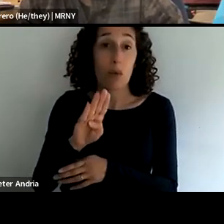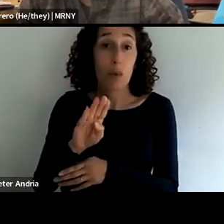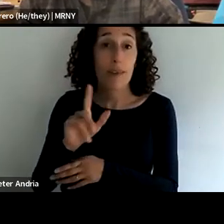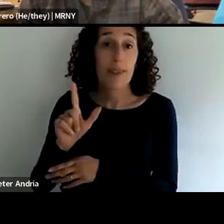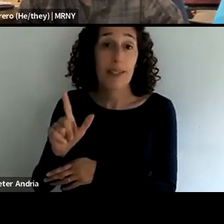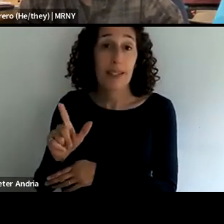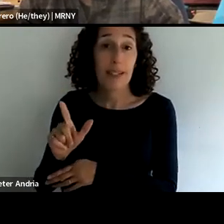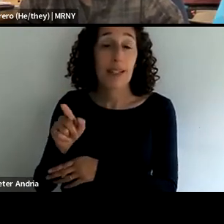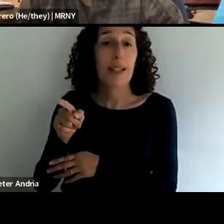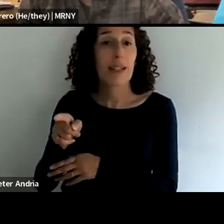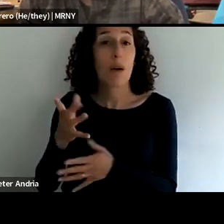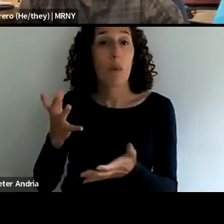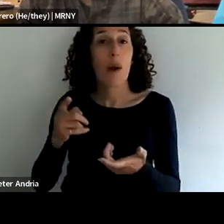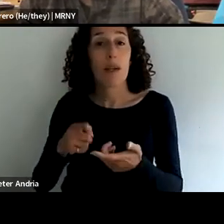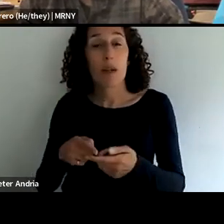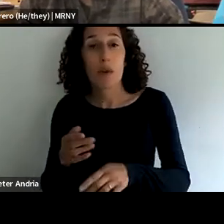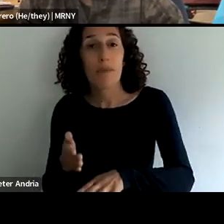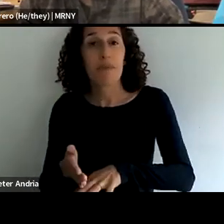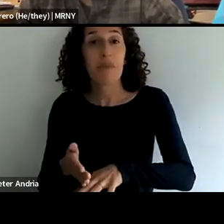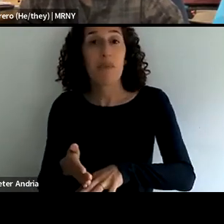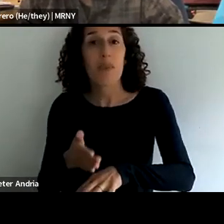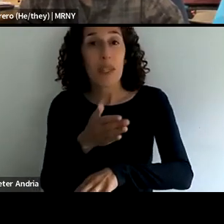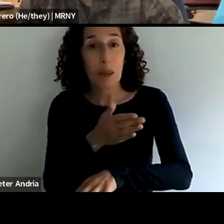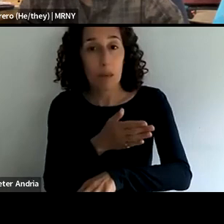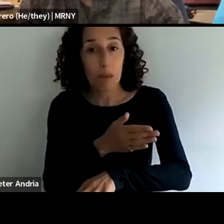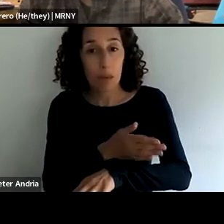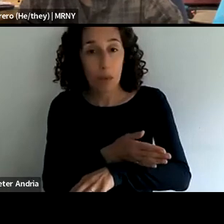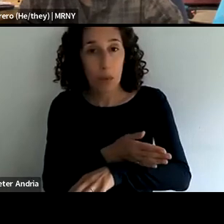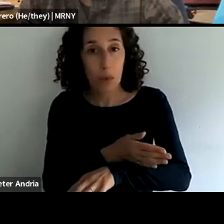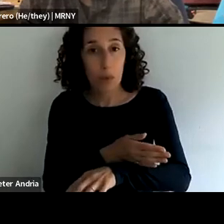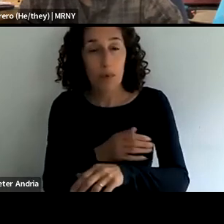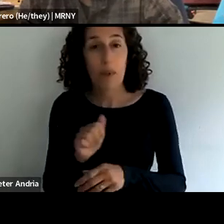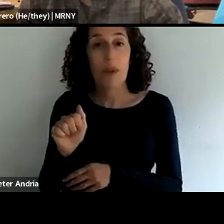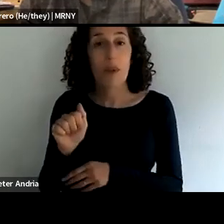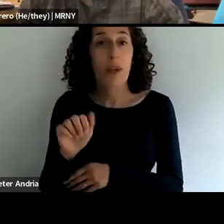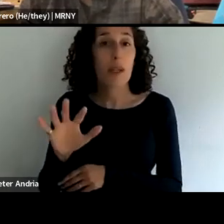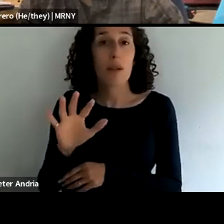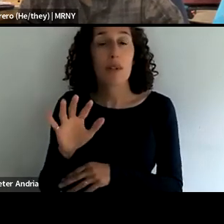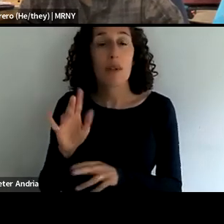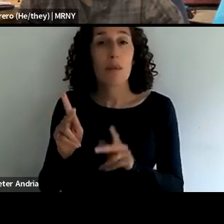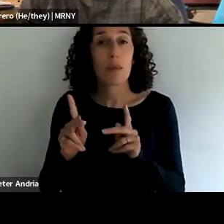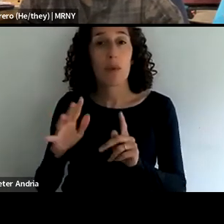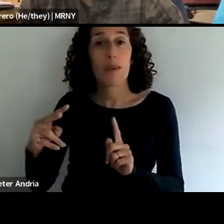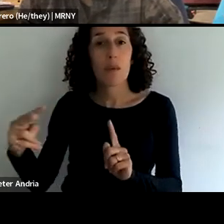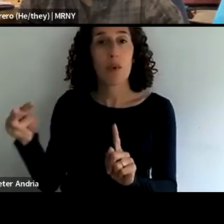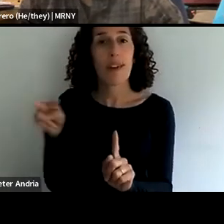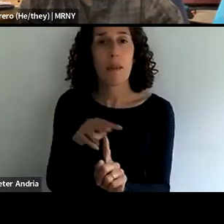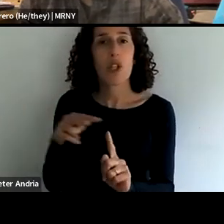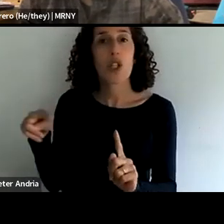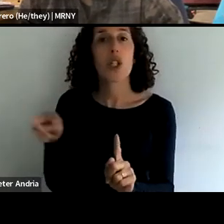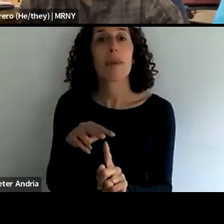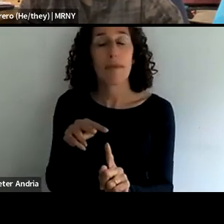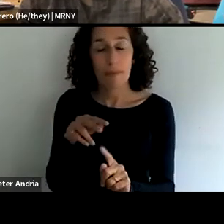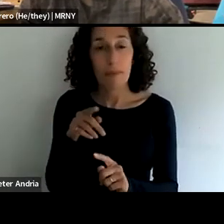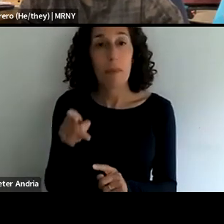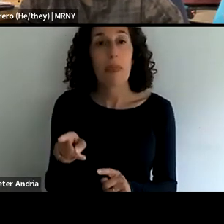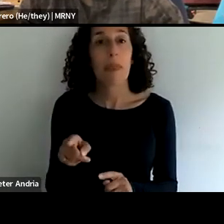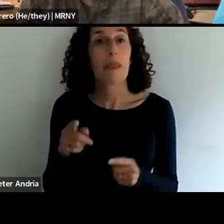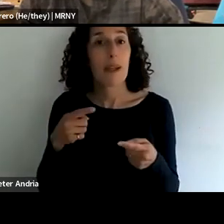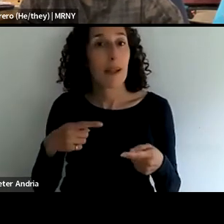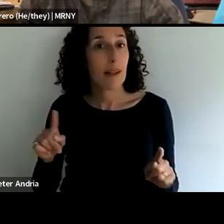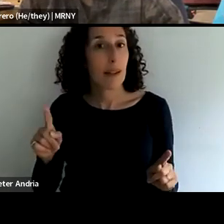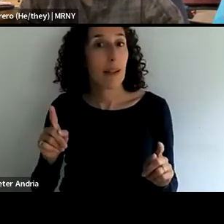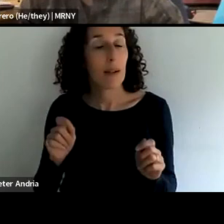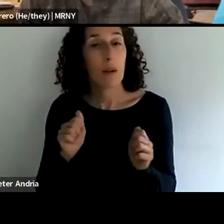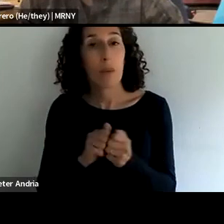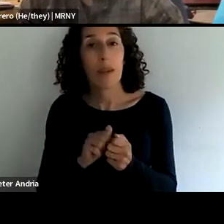to improve the way Asian Americans or Asian people in general were perceived, and he did that through his artistry in